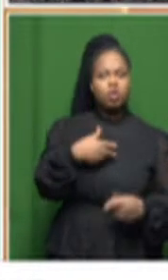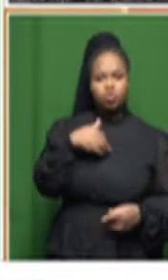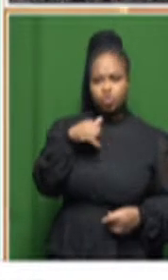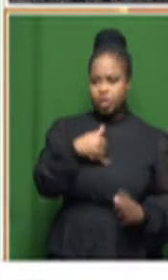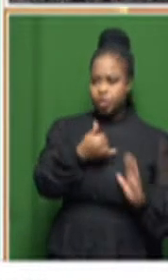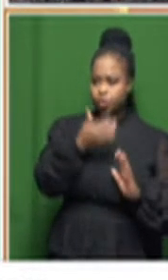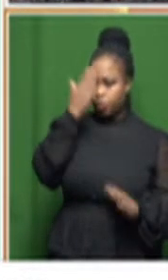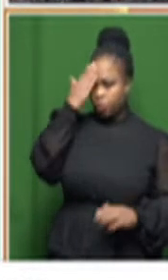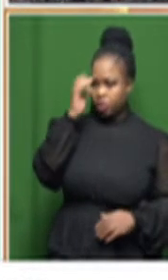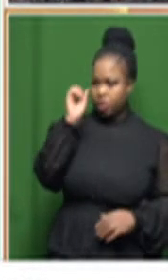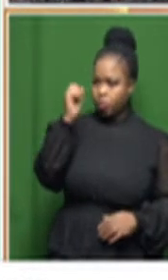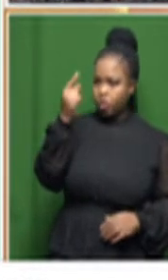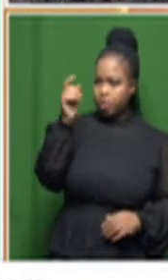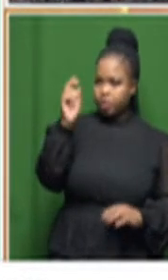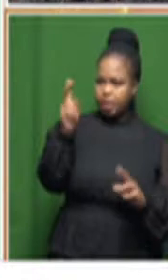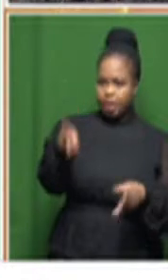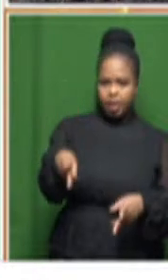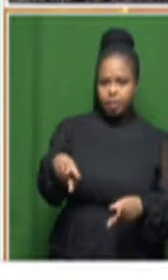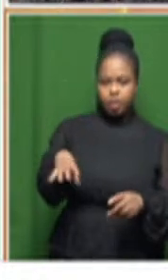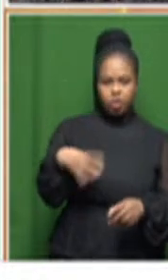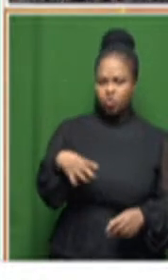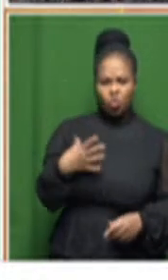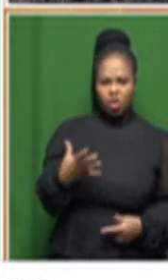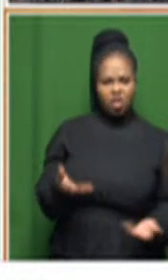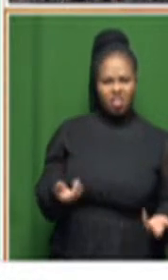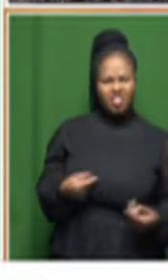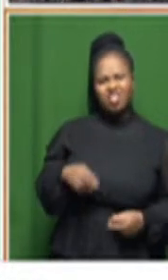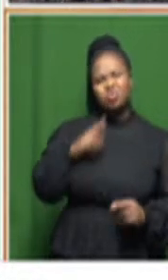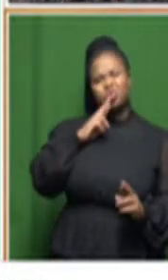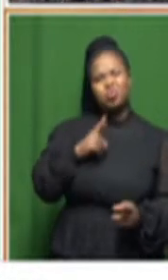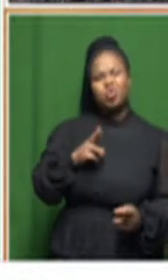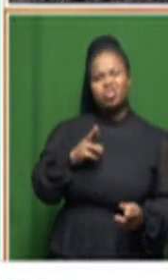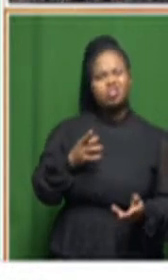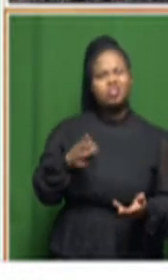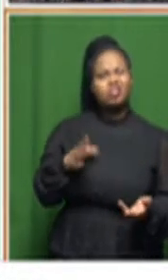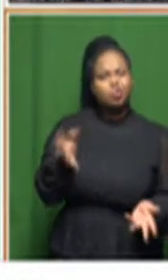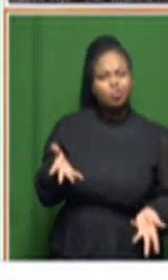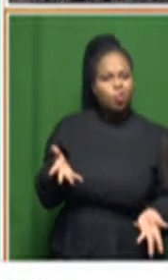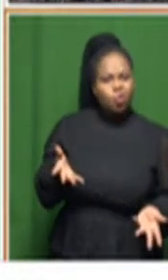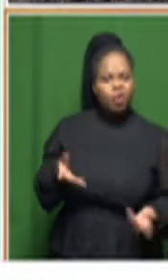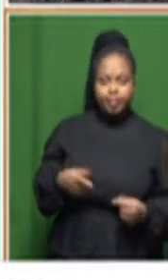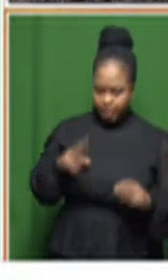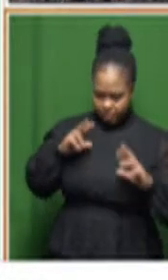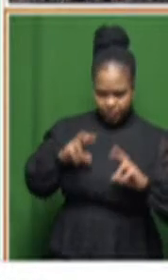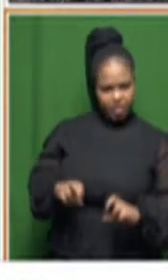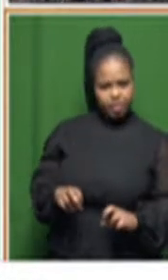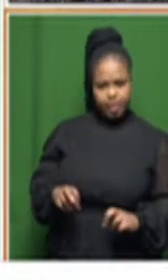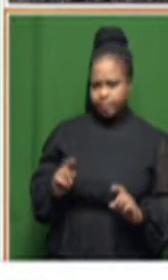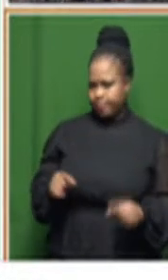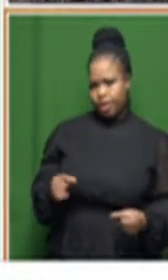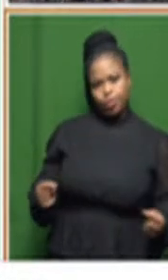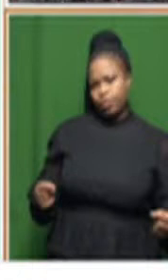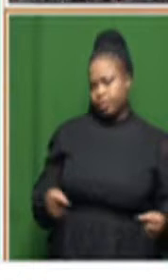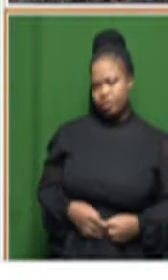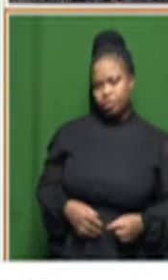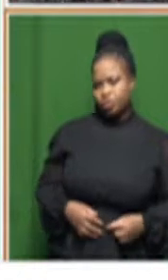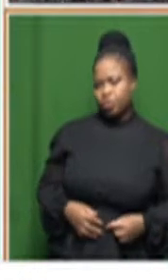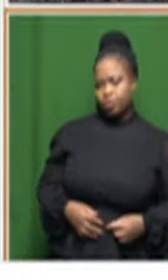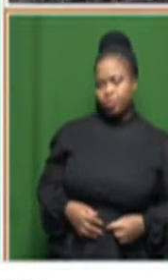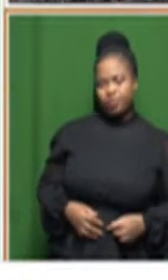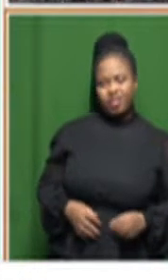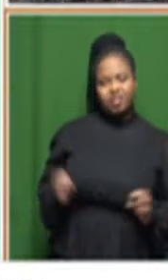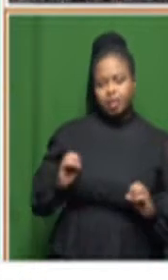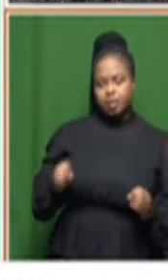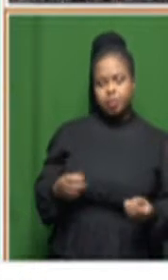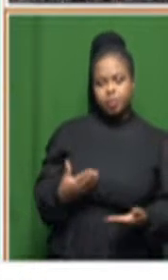know somebody died and that's all. So nothing else has been reported. Then you cannot trace the case and you could do nothing